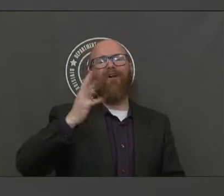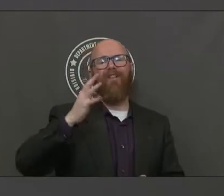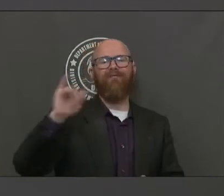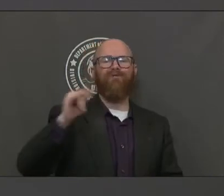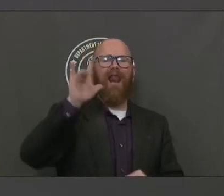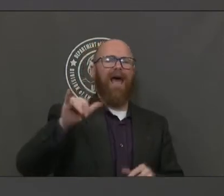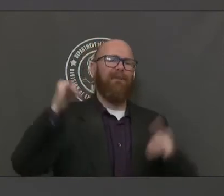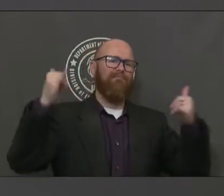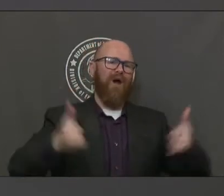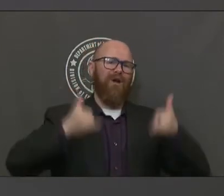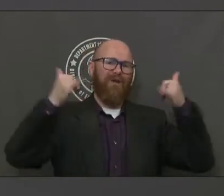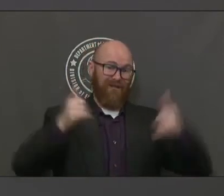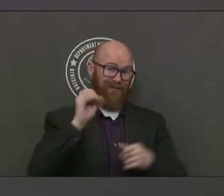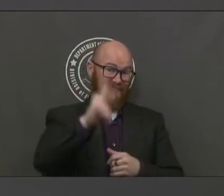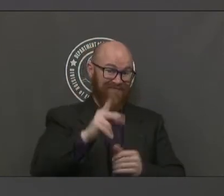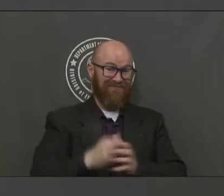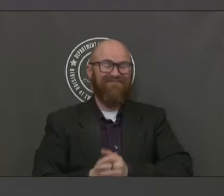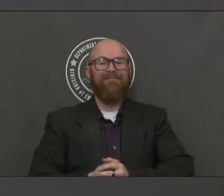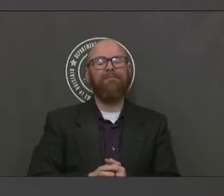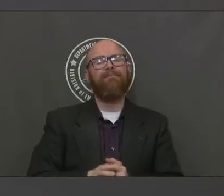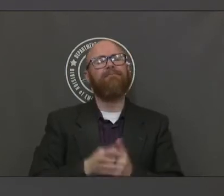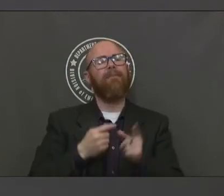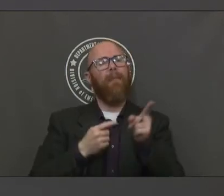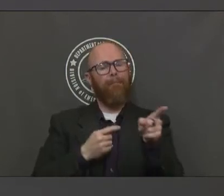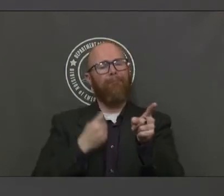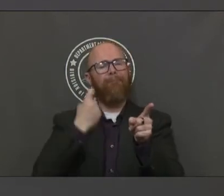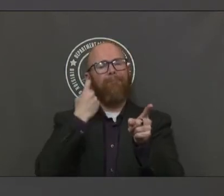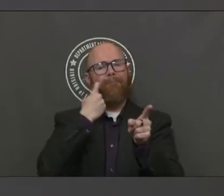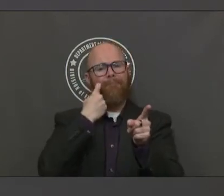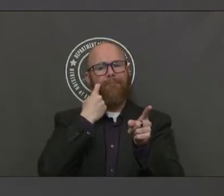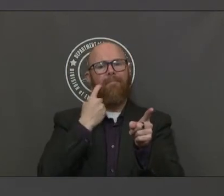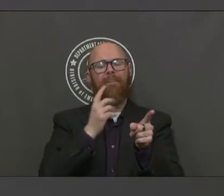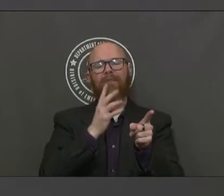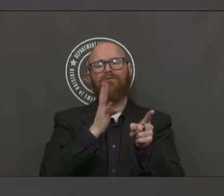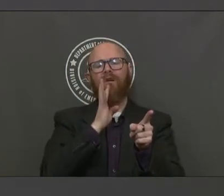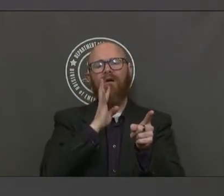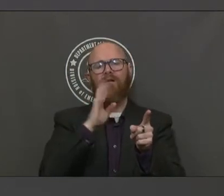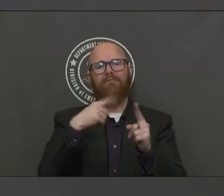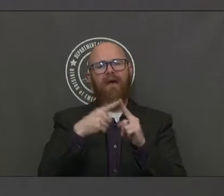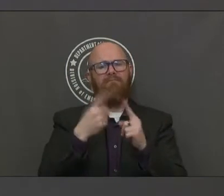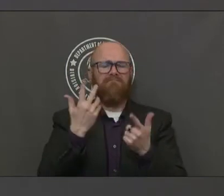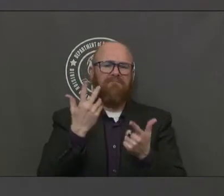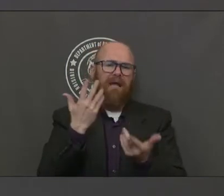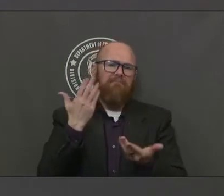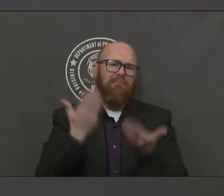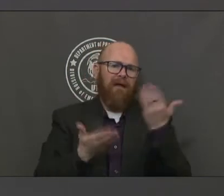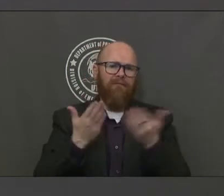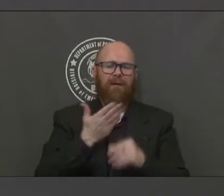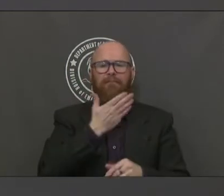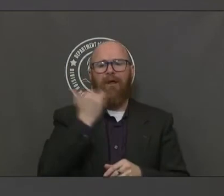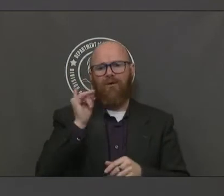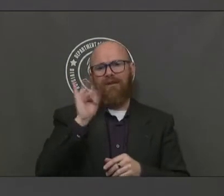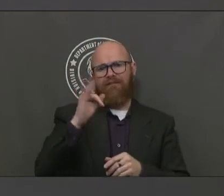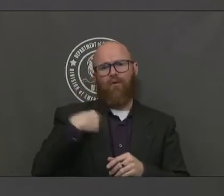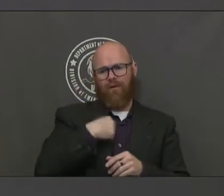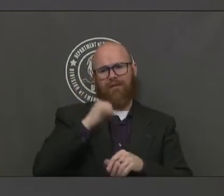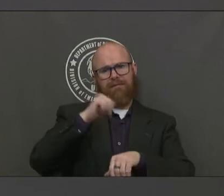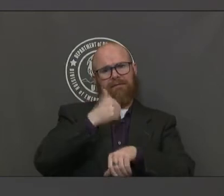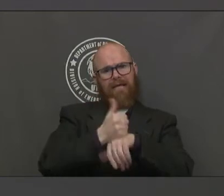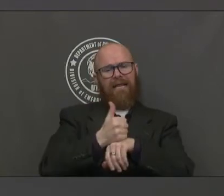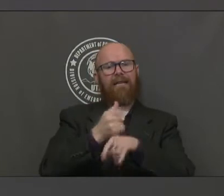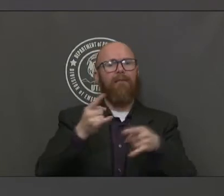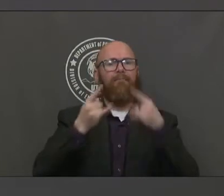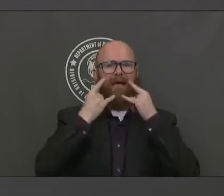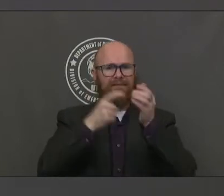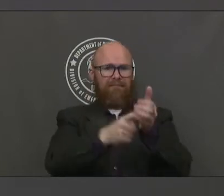well. You talked about it might have been better if we had issued a mask mandate